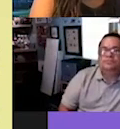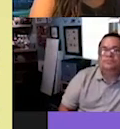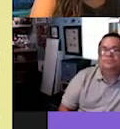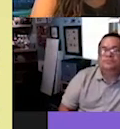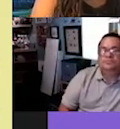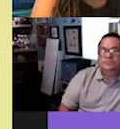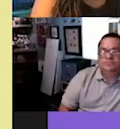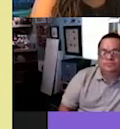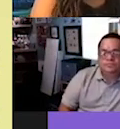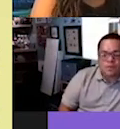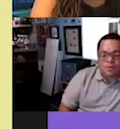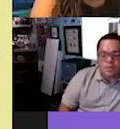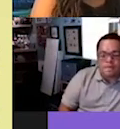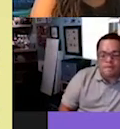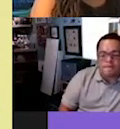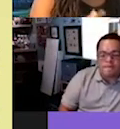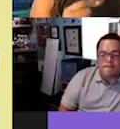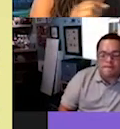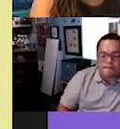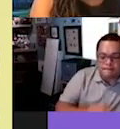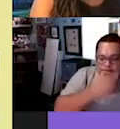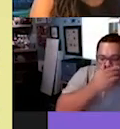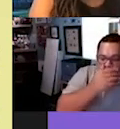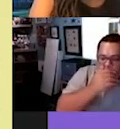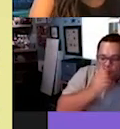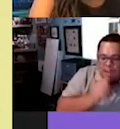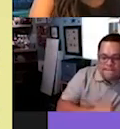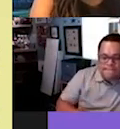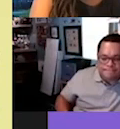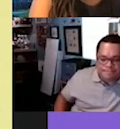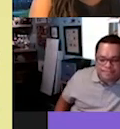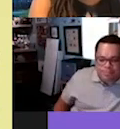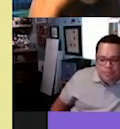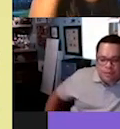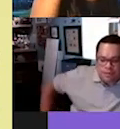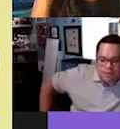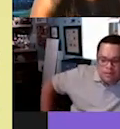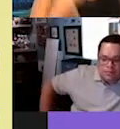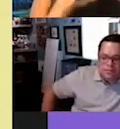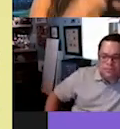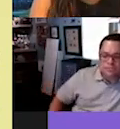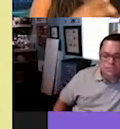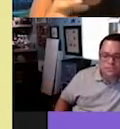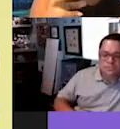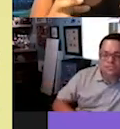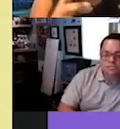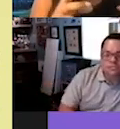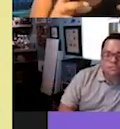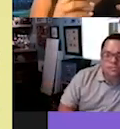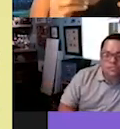from Botswana, I believe, something from Kenya as well. And we really intentionally